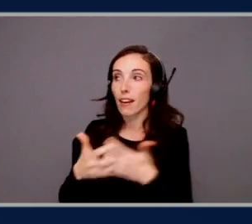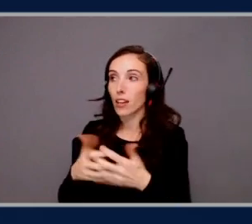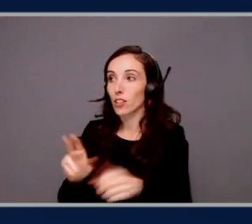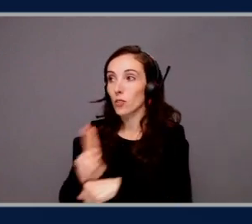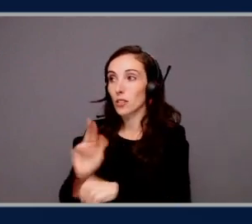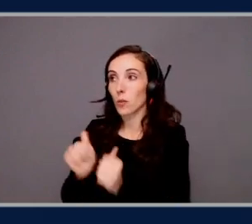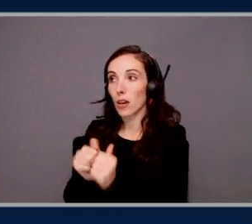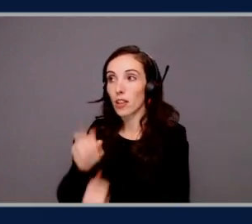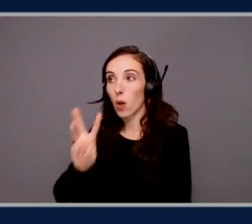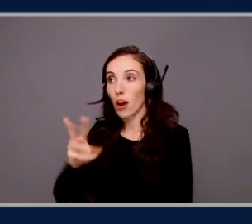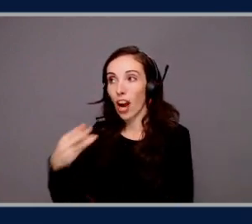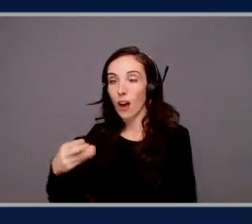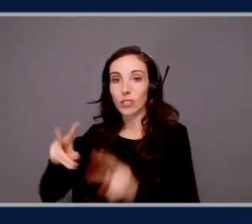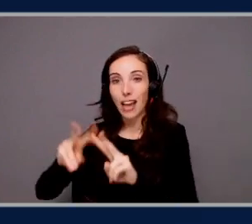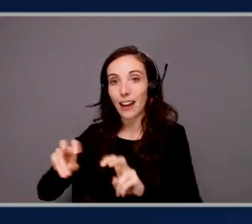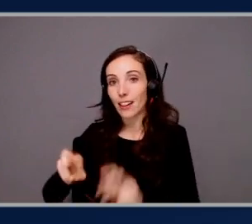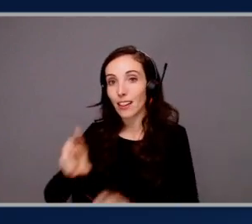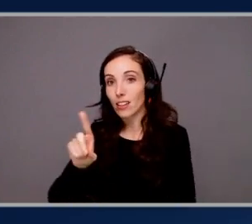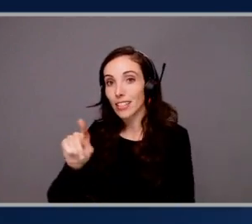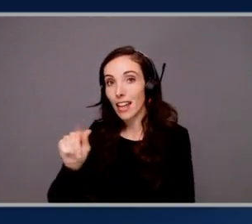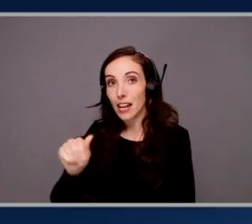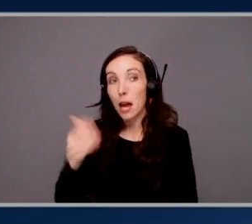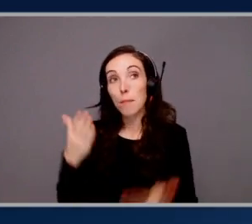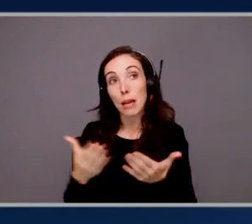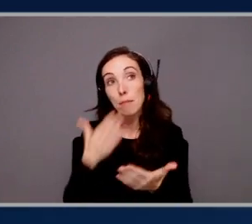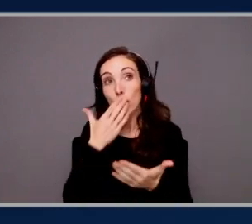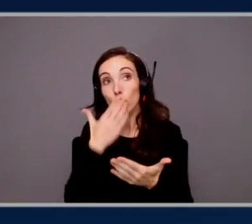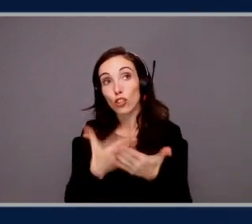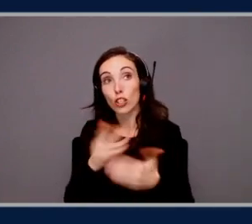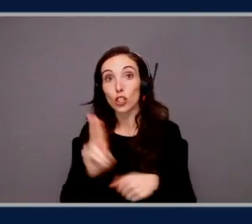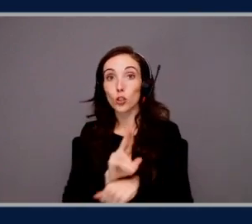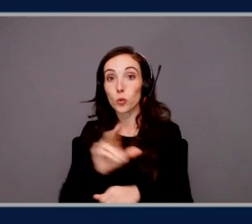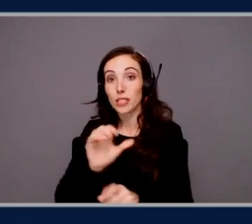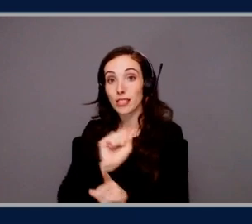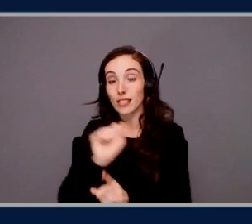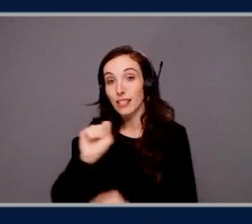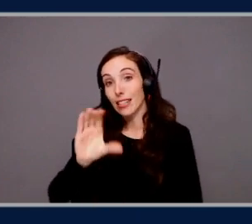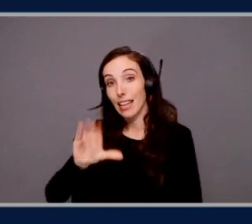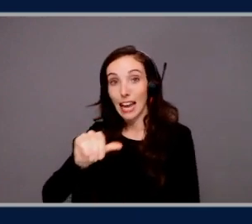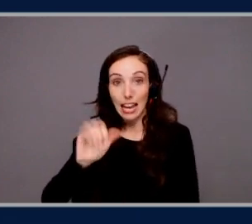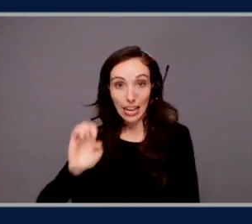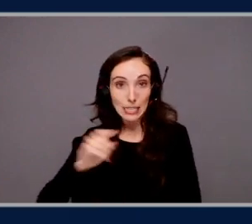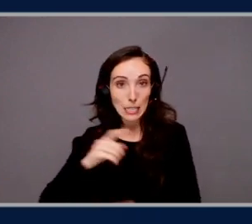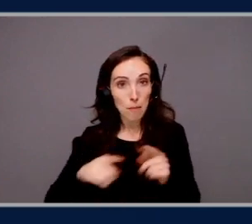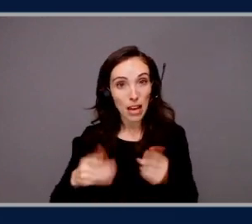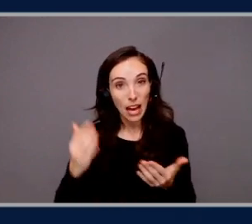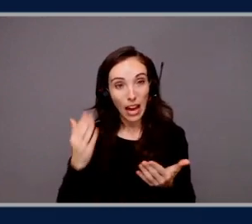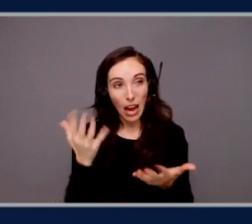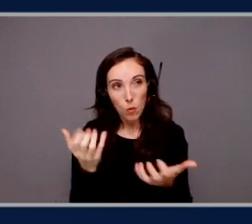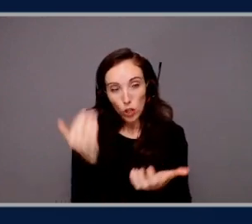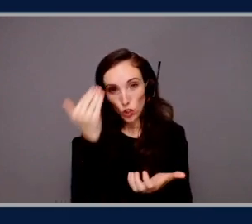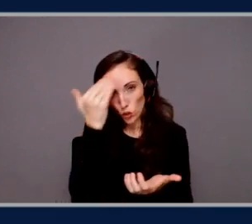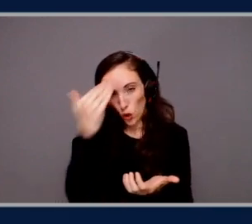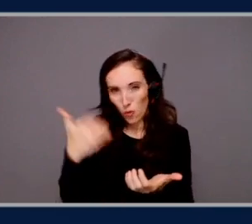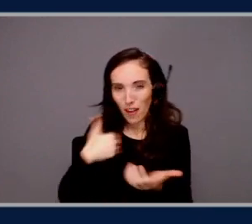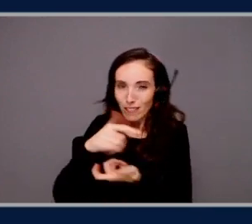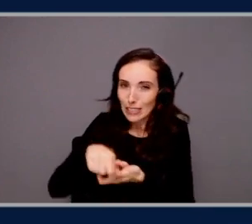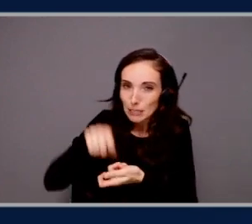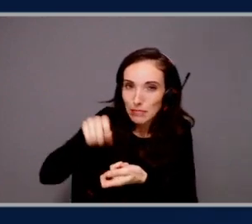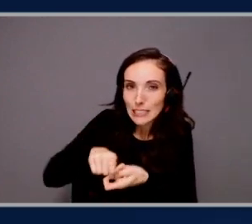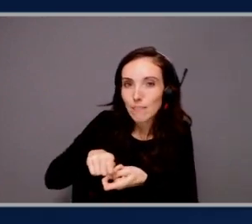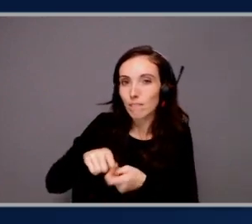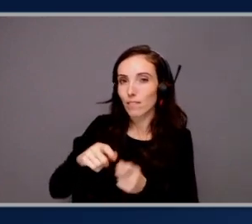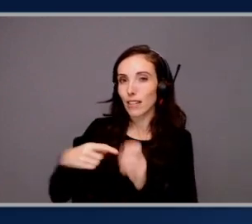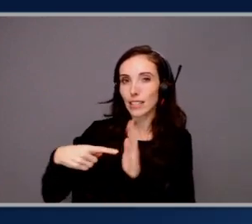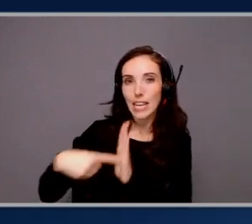data. I think this would be a good use case. But I'd love to know, have you heard specific use cases or